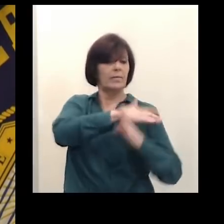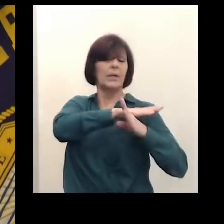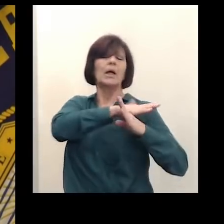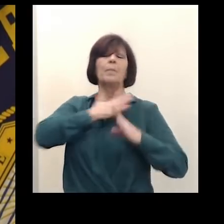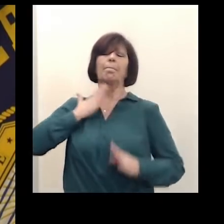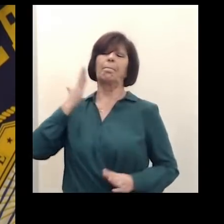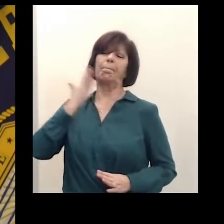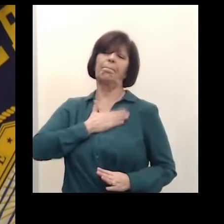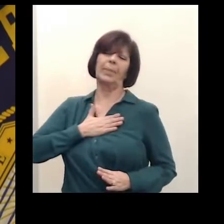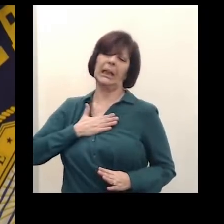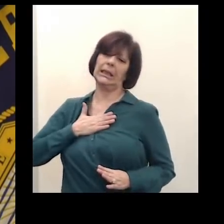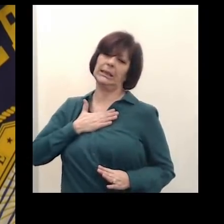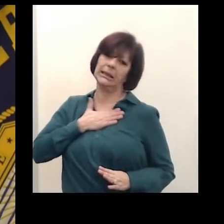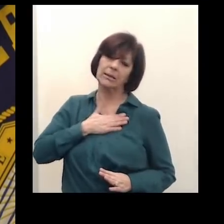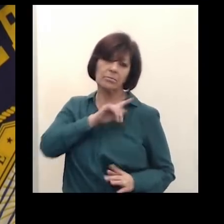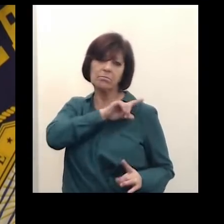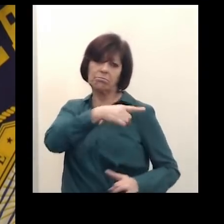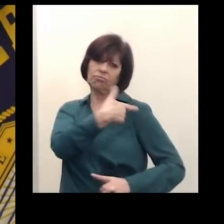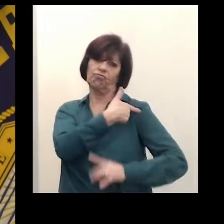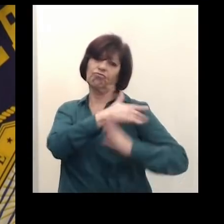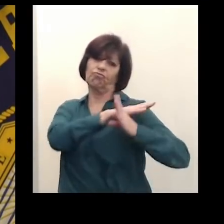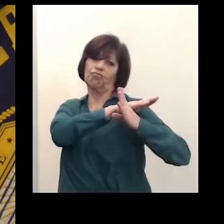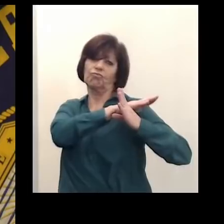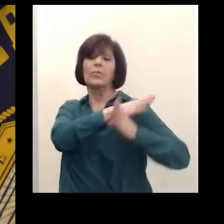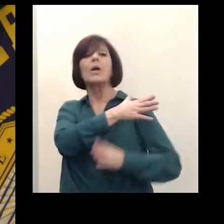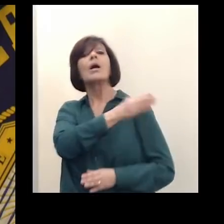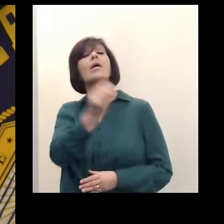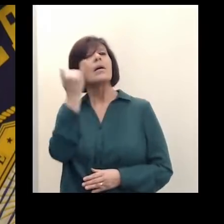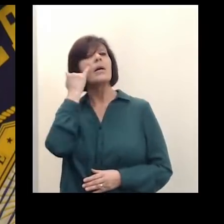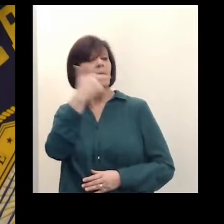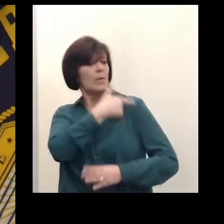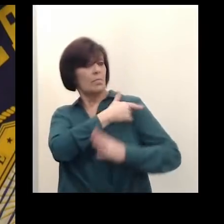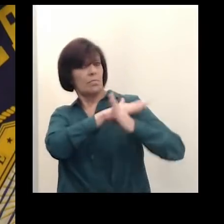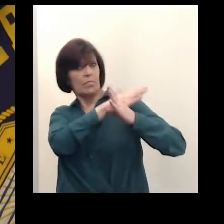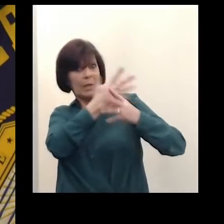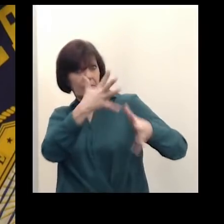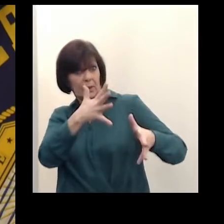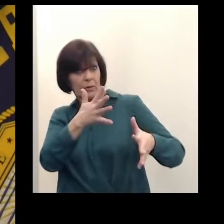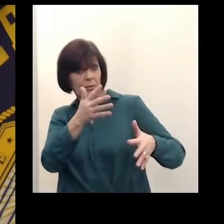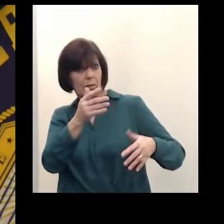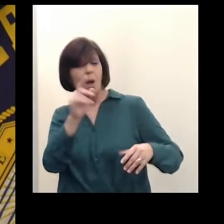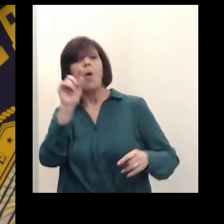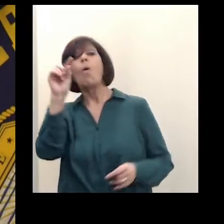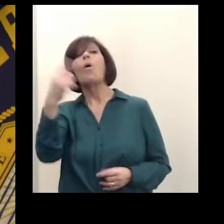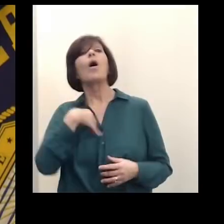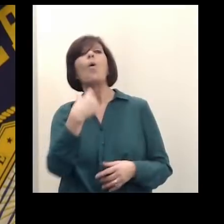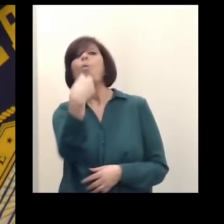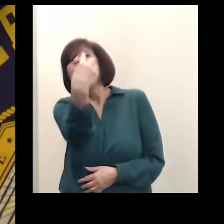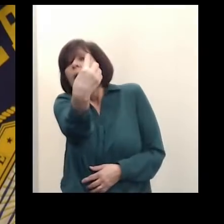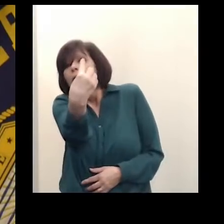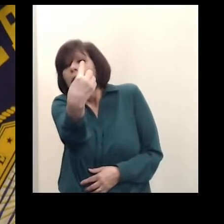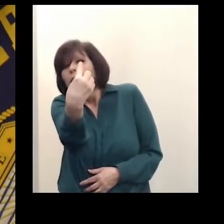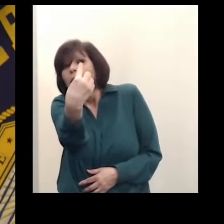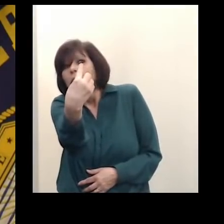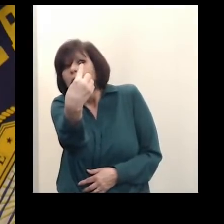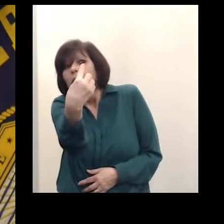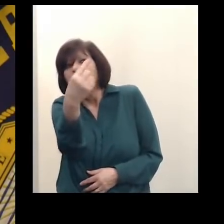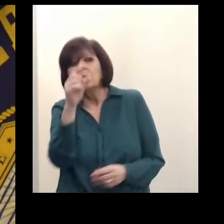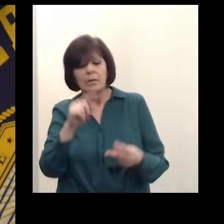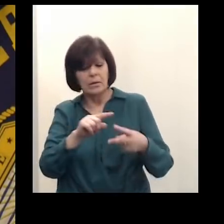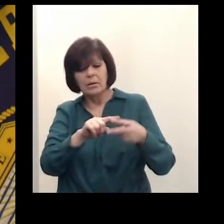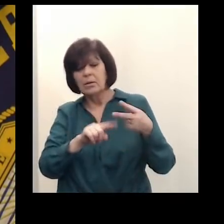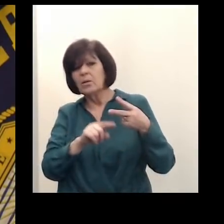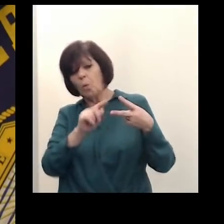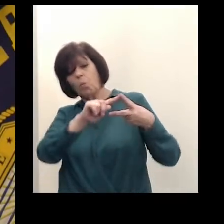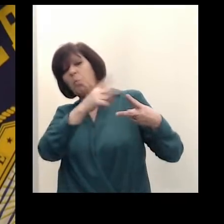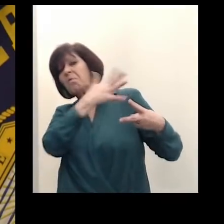get vaccinated. And if you've been vaccinated but have only received one of the 2 shots for Pfizer or Moderna,